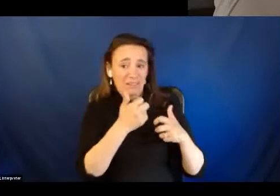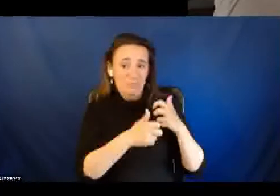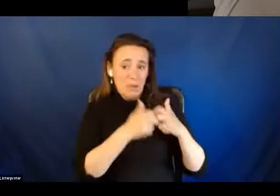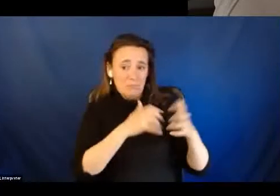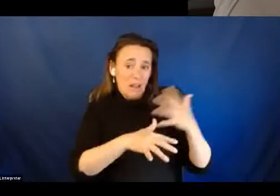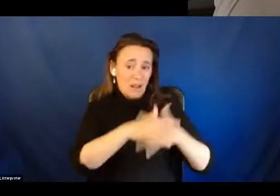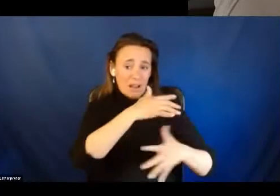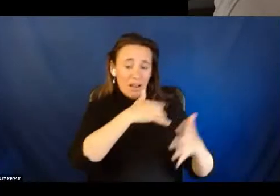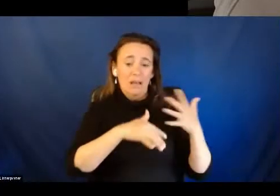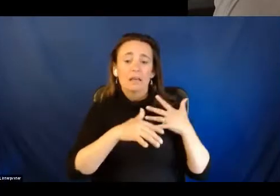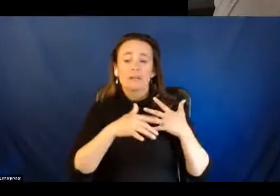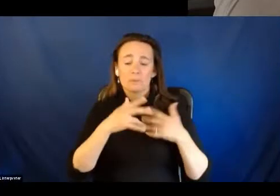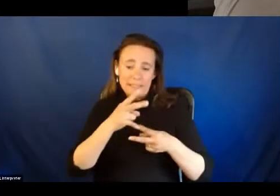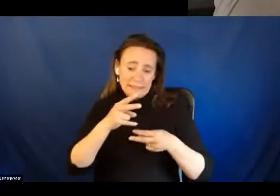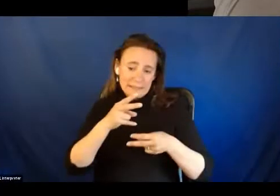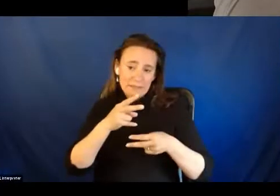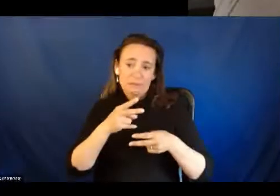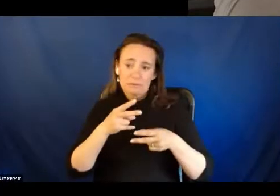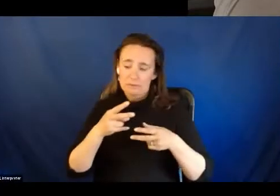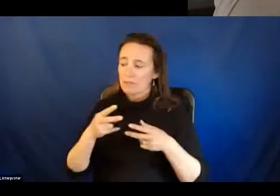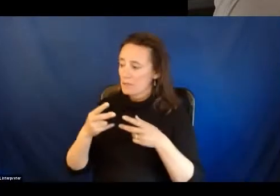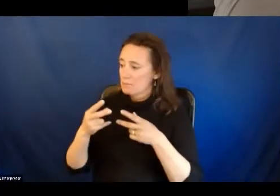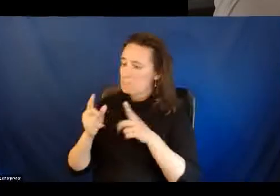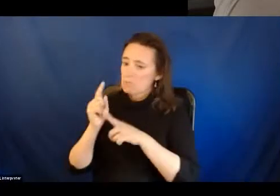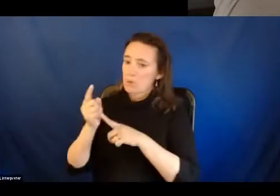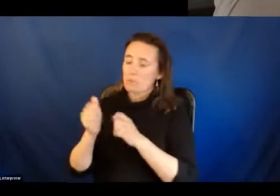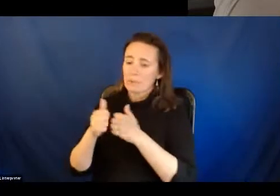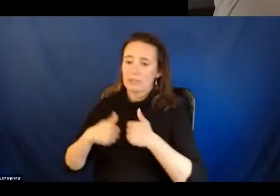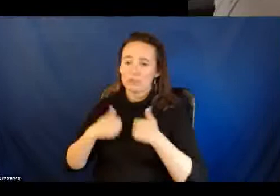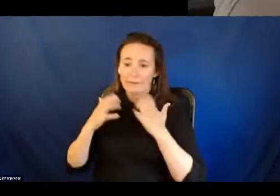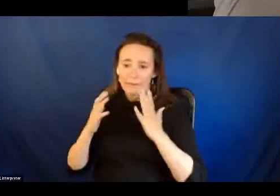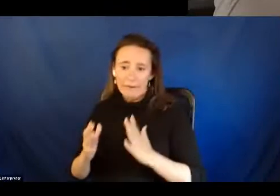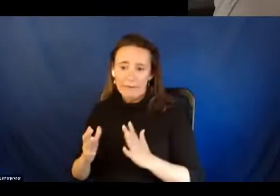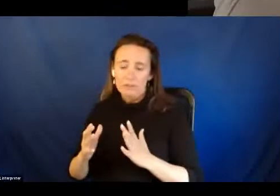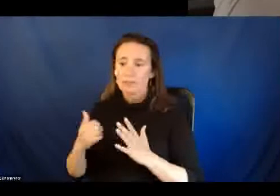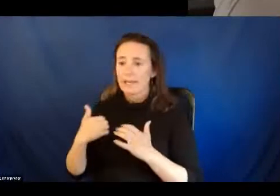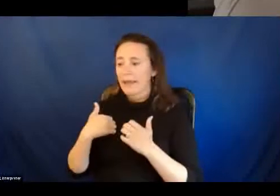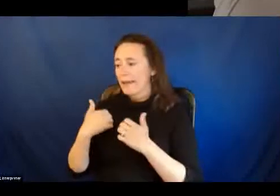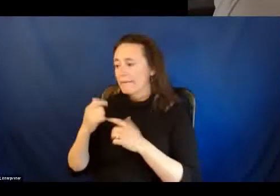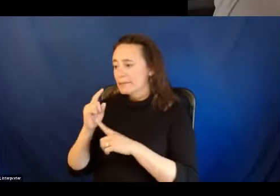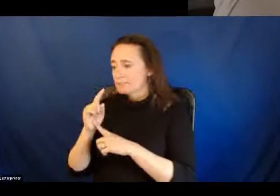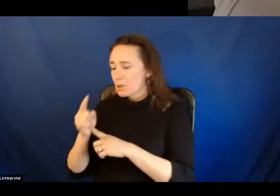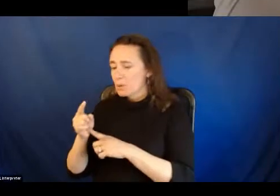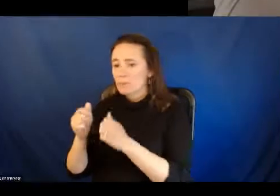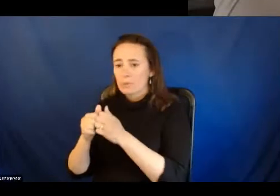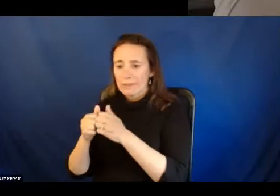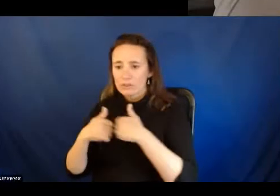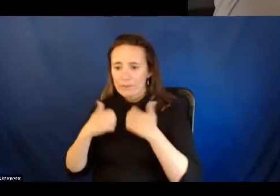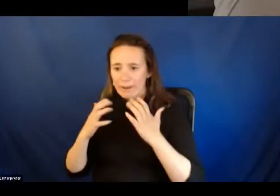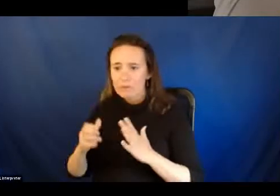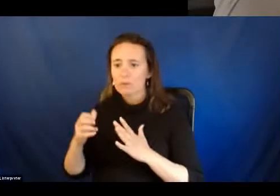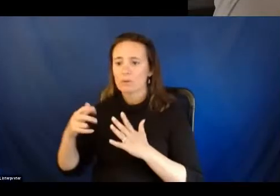to take care of some of those appointments, or we can go take a quick walk, or we can use some of our grounding tools to regulate